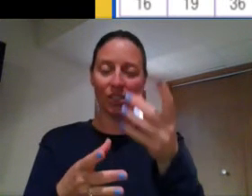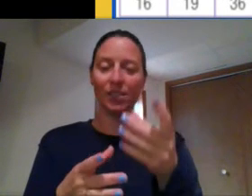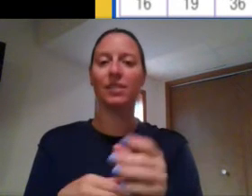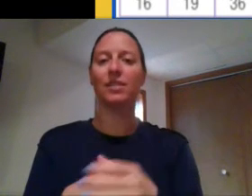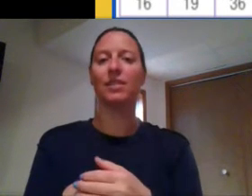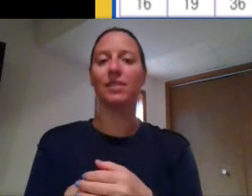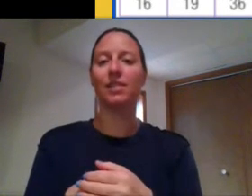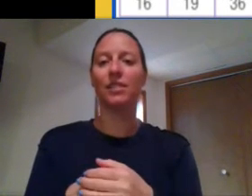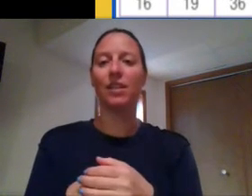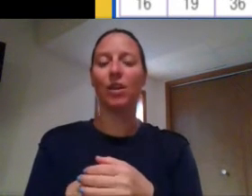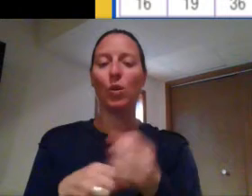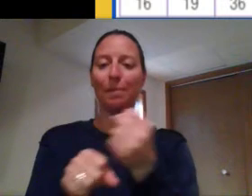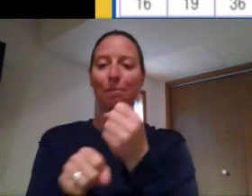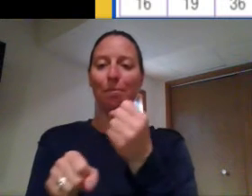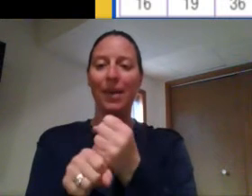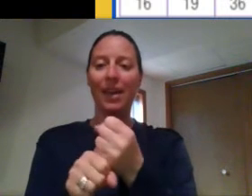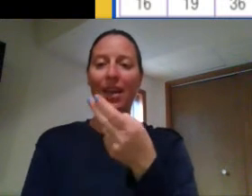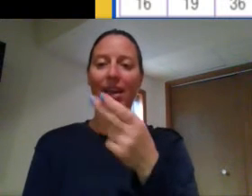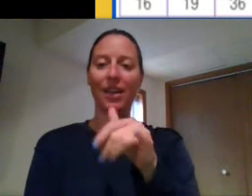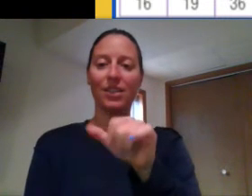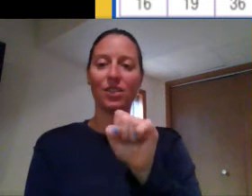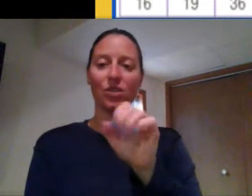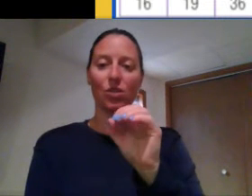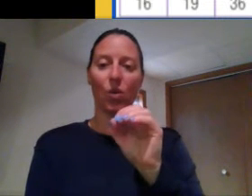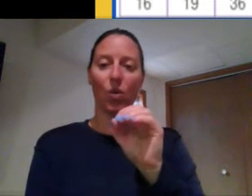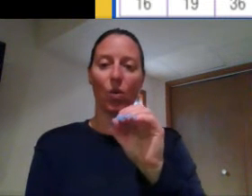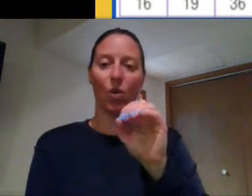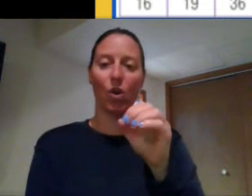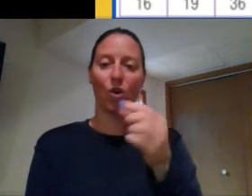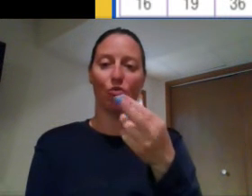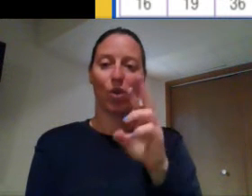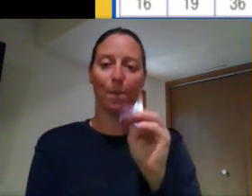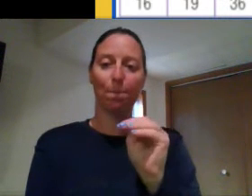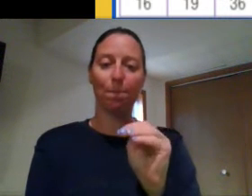grid and make your histogram.